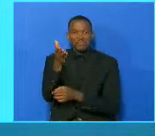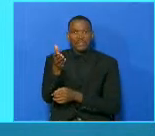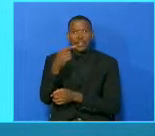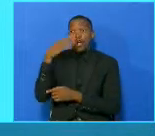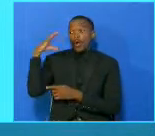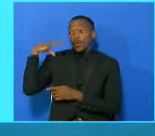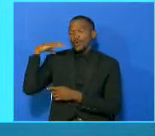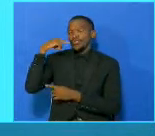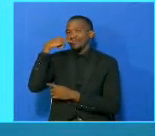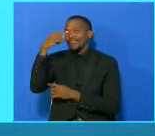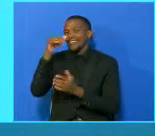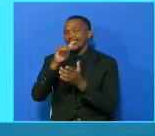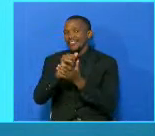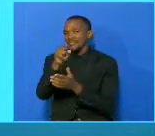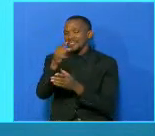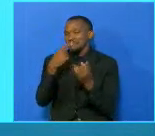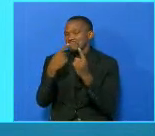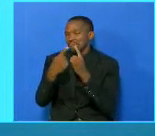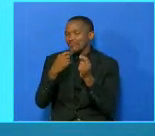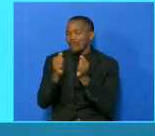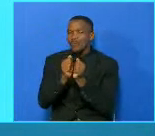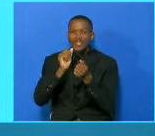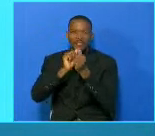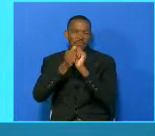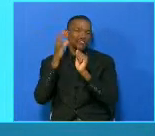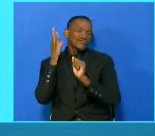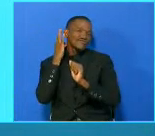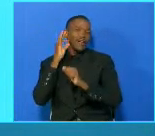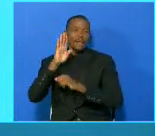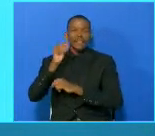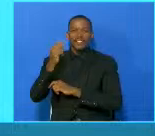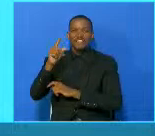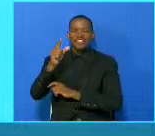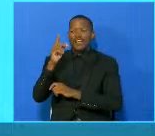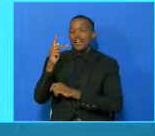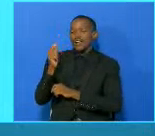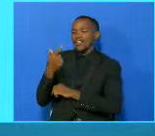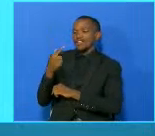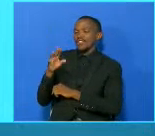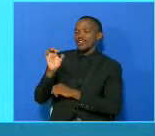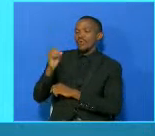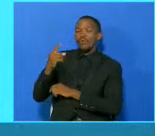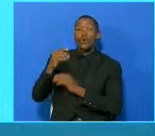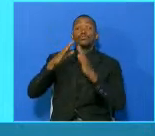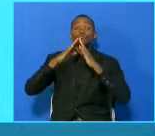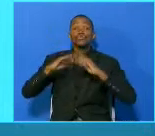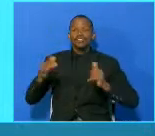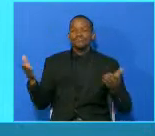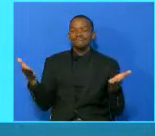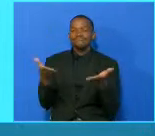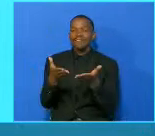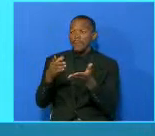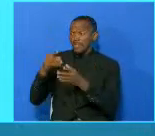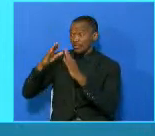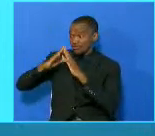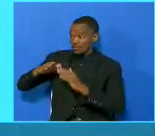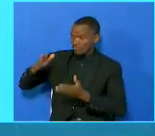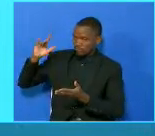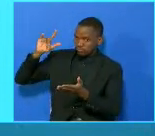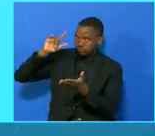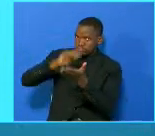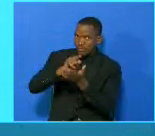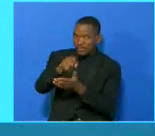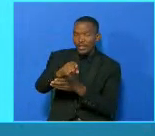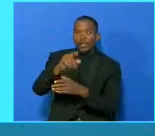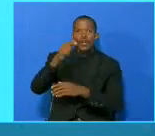buile seo mo puisanong le megadikgang wa metshameko wa BTV News Katlego Kgakole mosong ono jaaka setlhopha seo se ne se goroga kwa